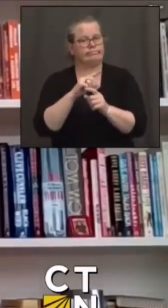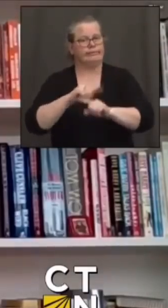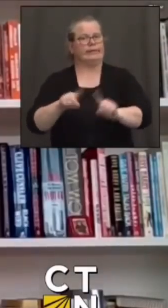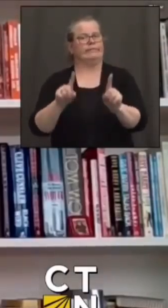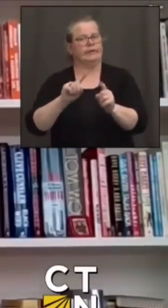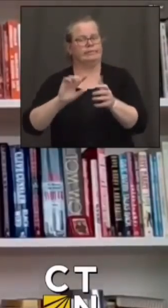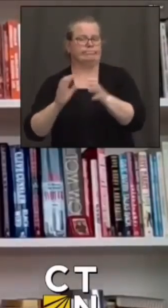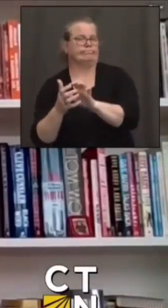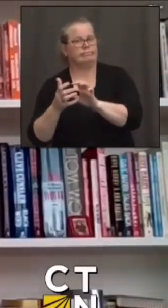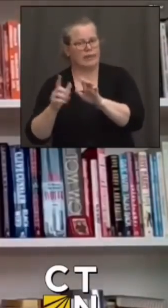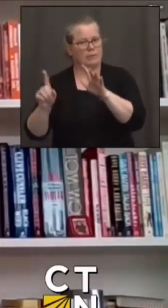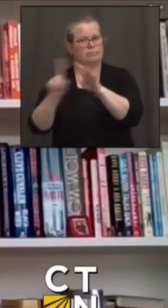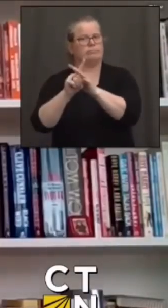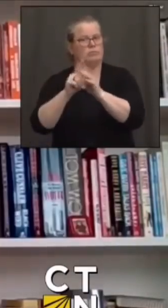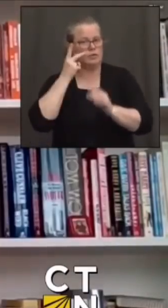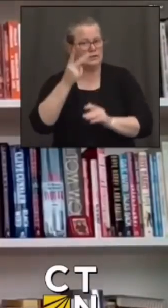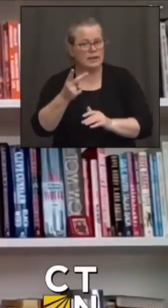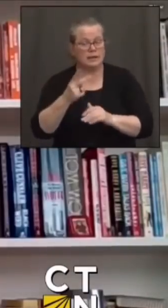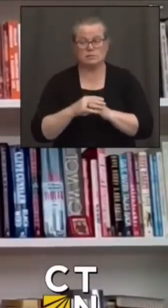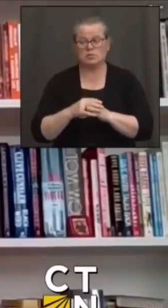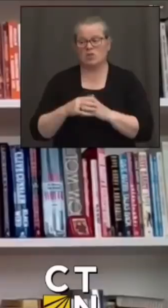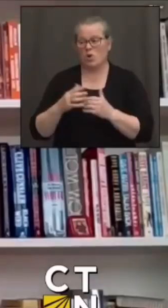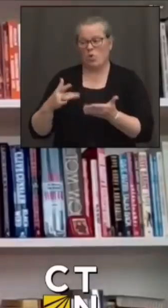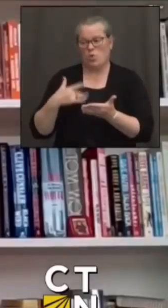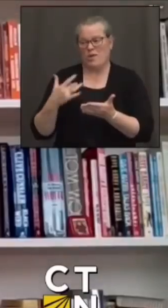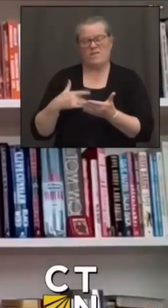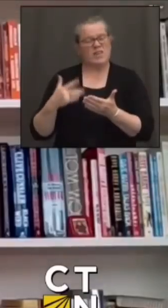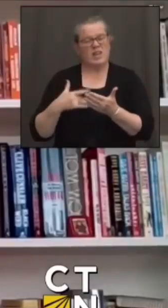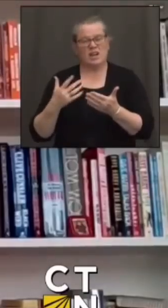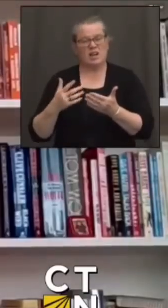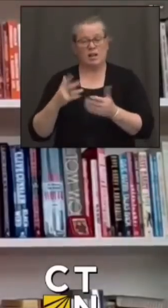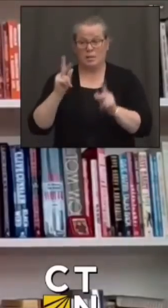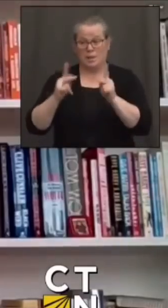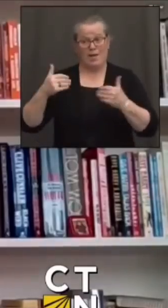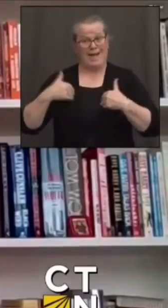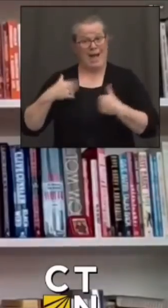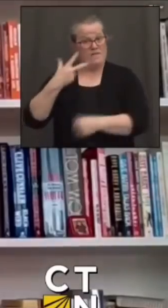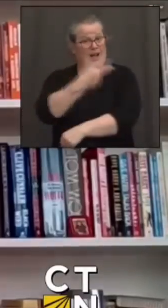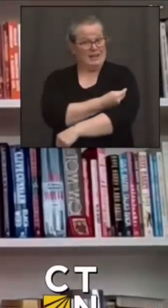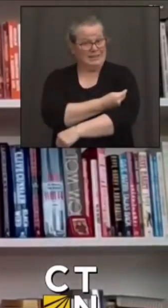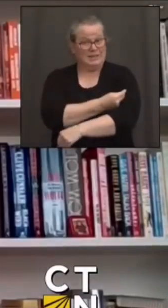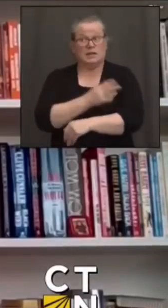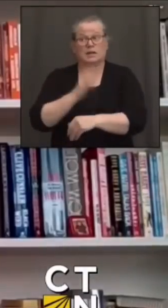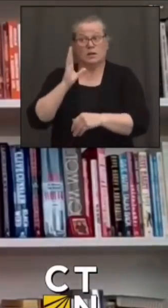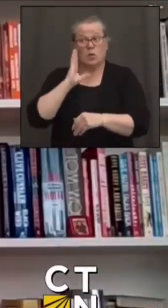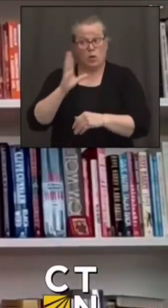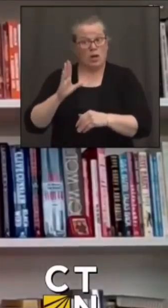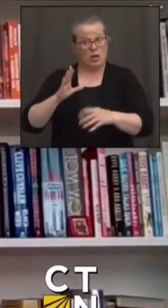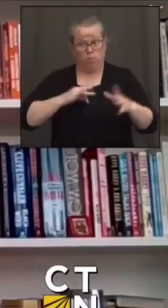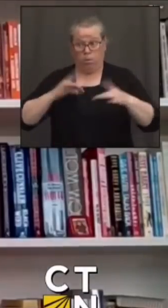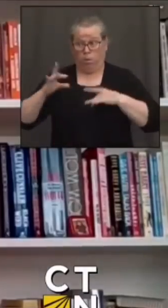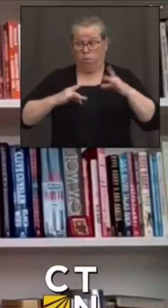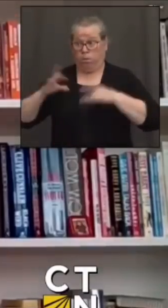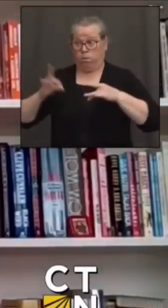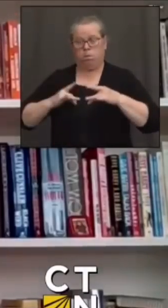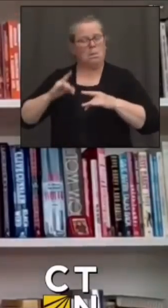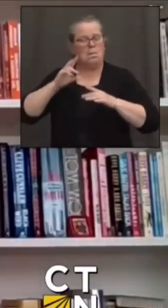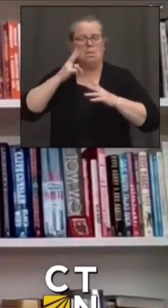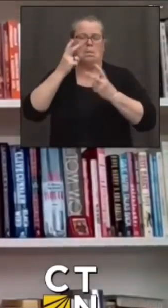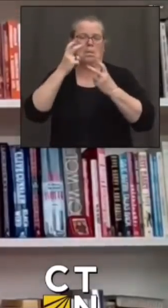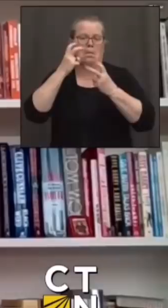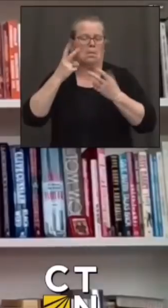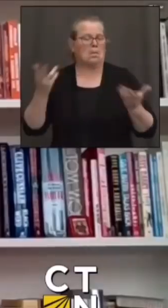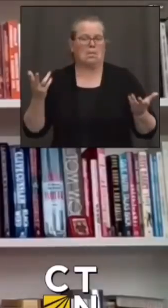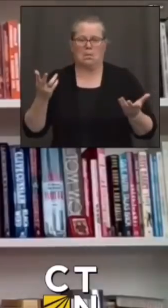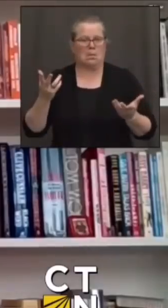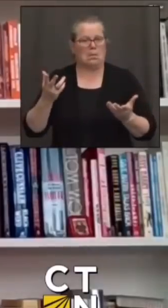seeing a lot of severe infection in vaccinated people. So we will continue, as the governor said,